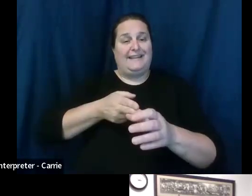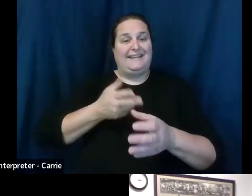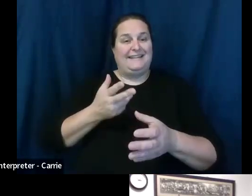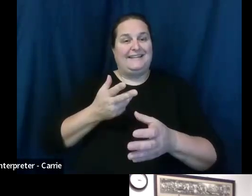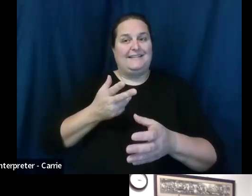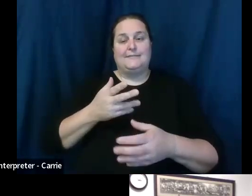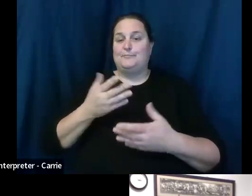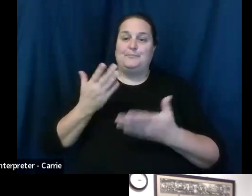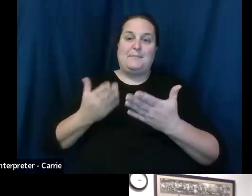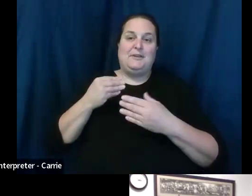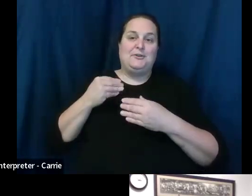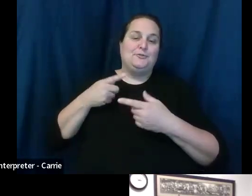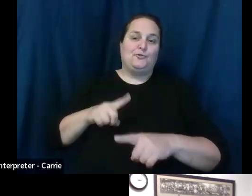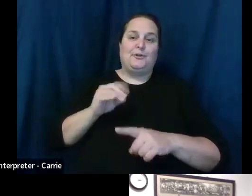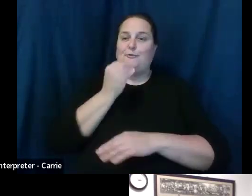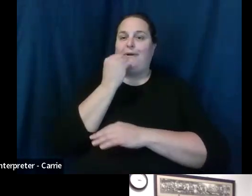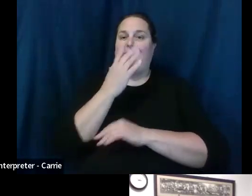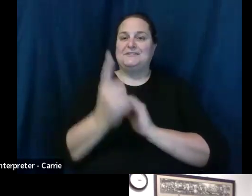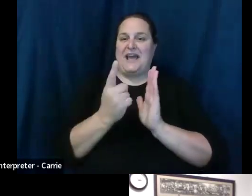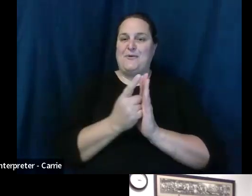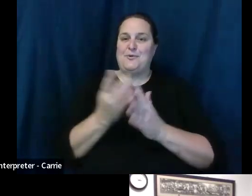your lunch hour and spending with me.